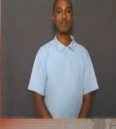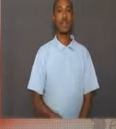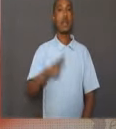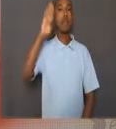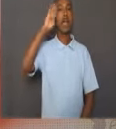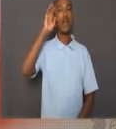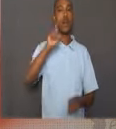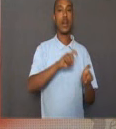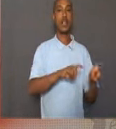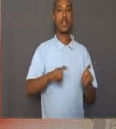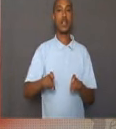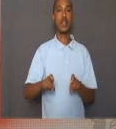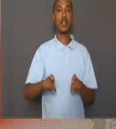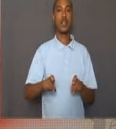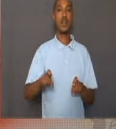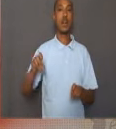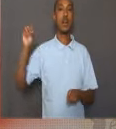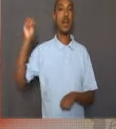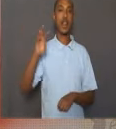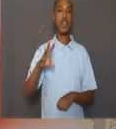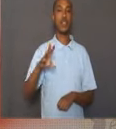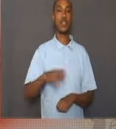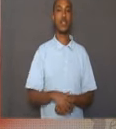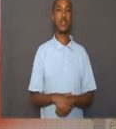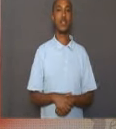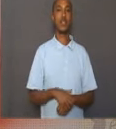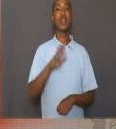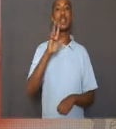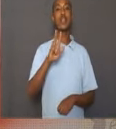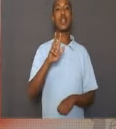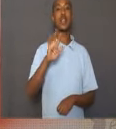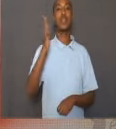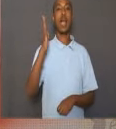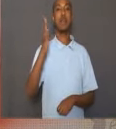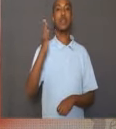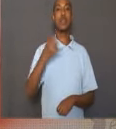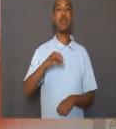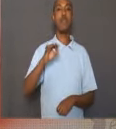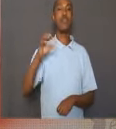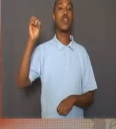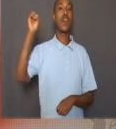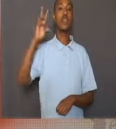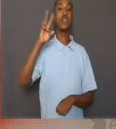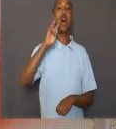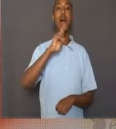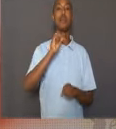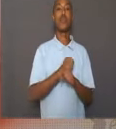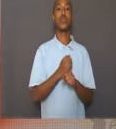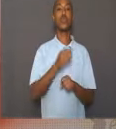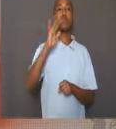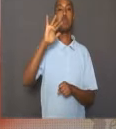Becquerel's research into radiation revealed that 3 types of rays are produced by